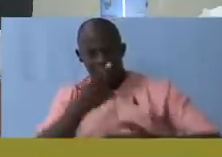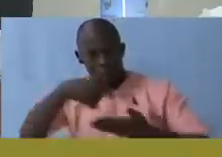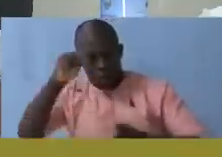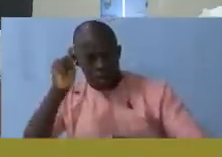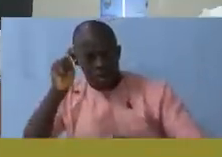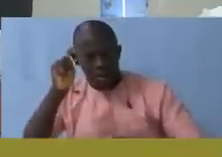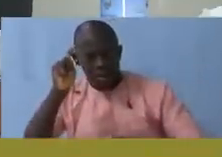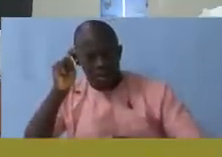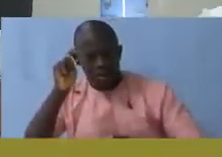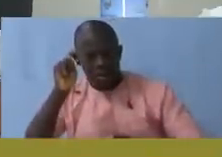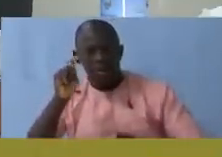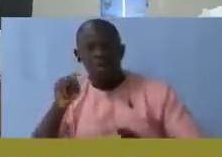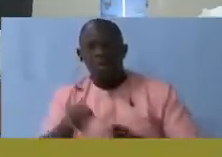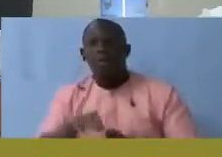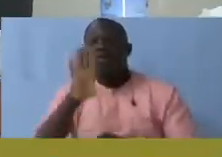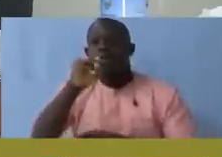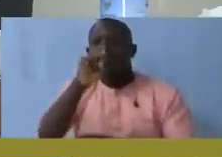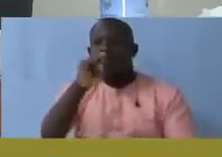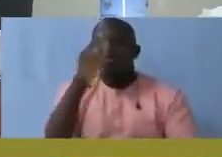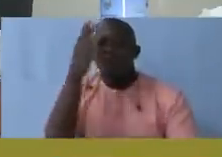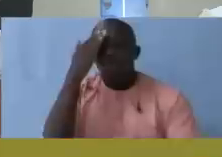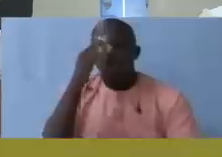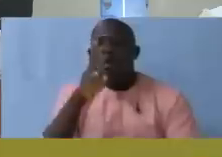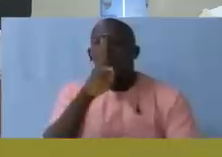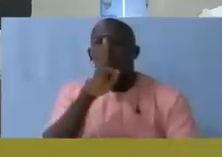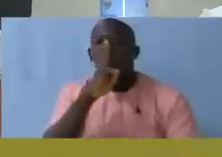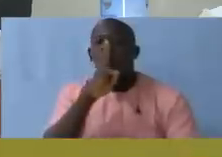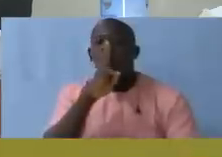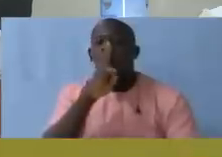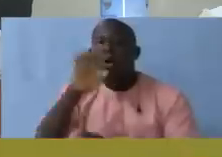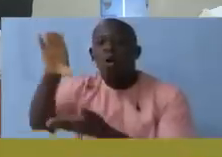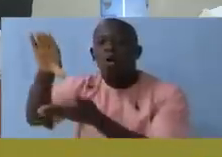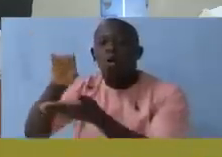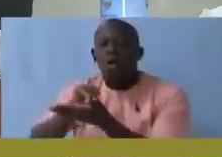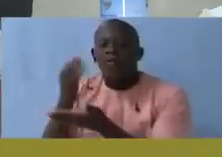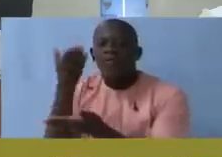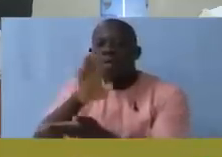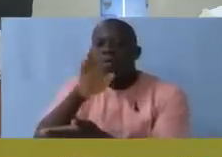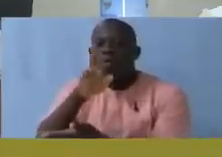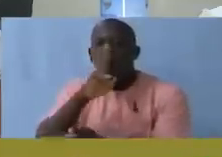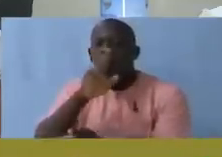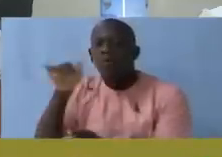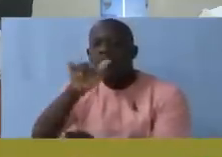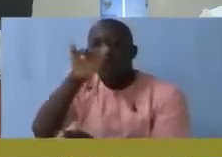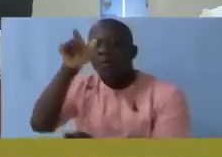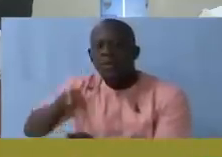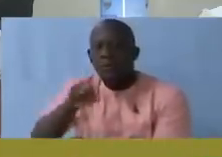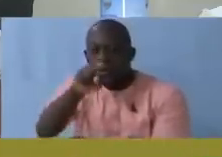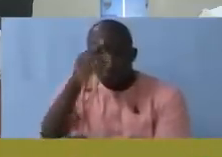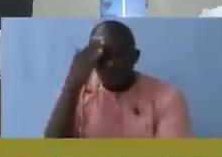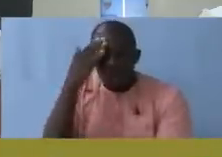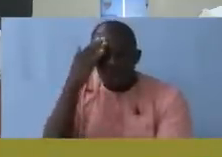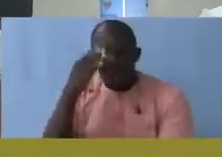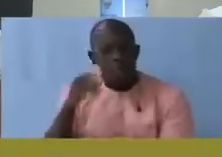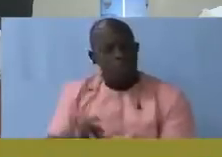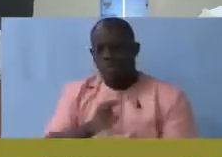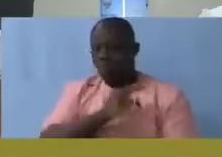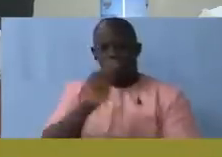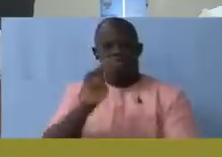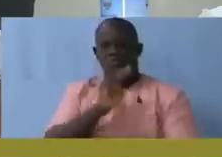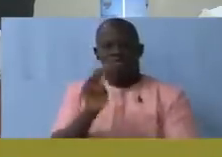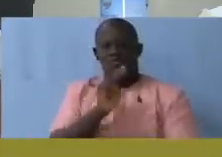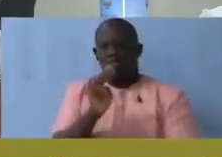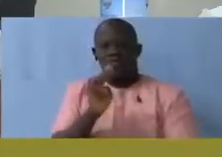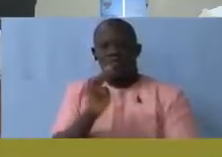Yeah. Do you know from whom they were collected? Absolutely not. You